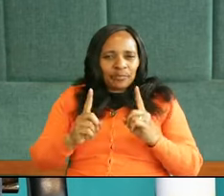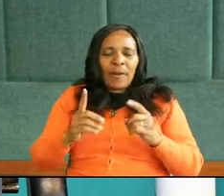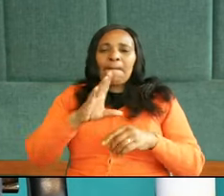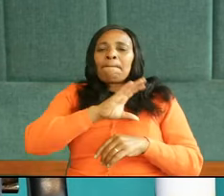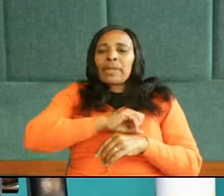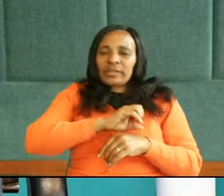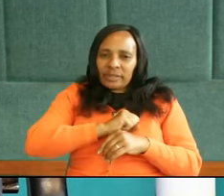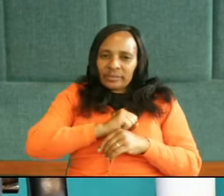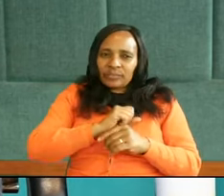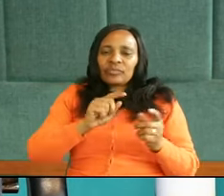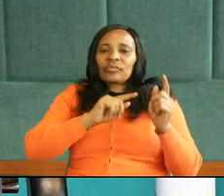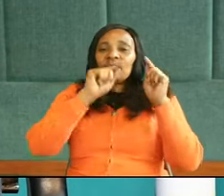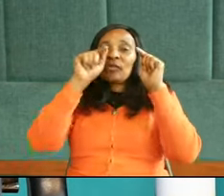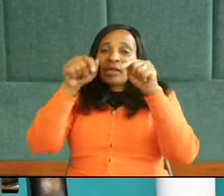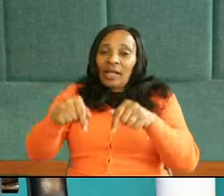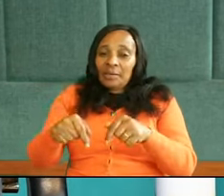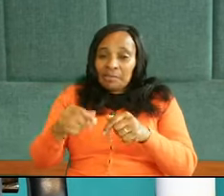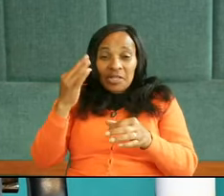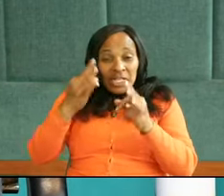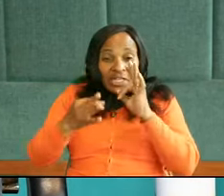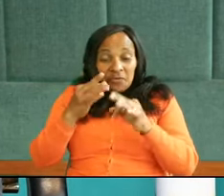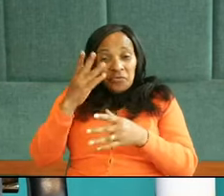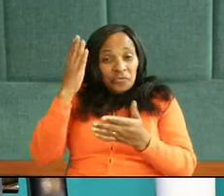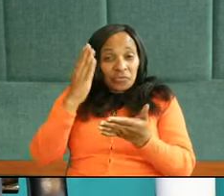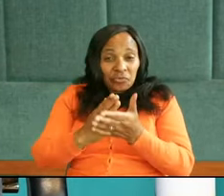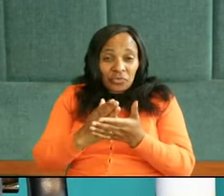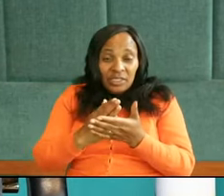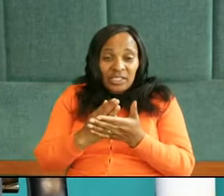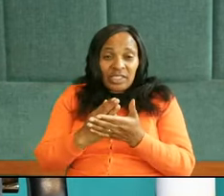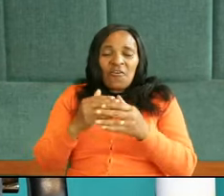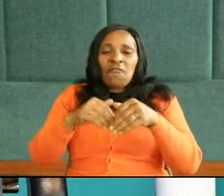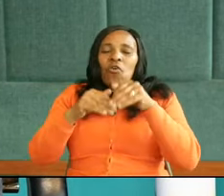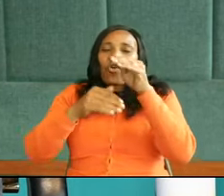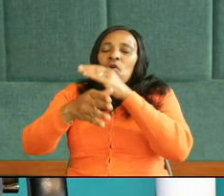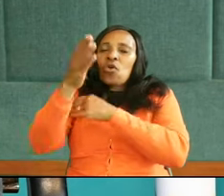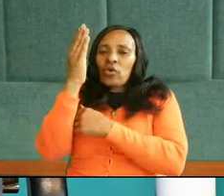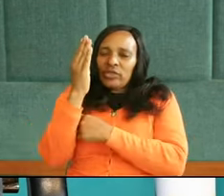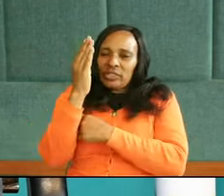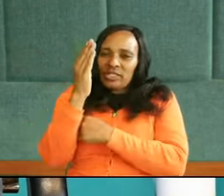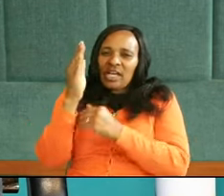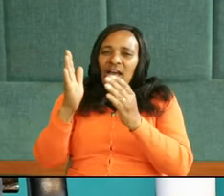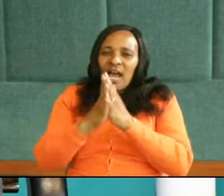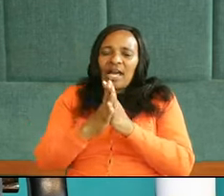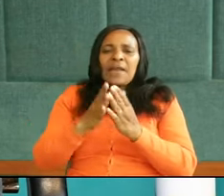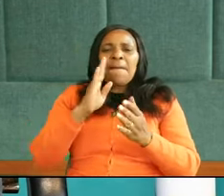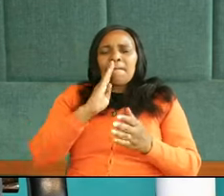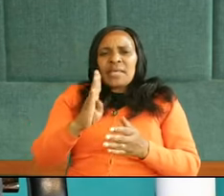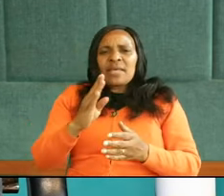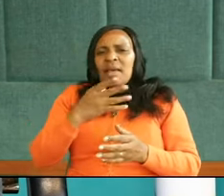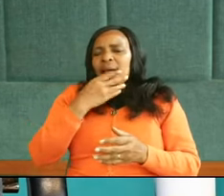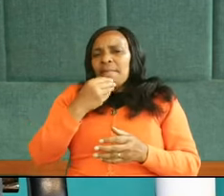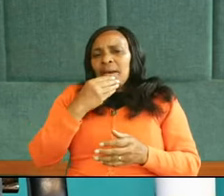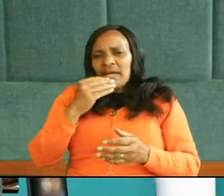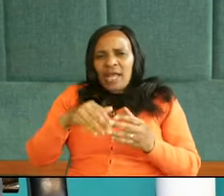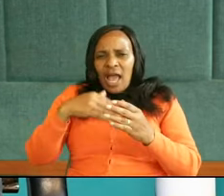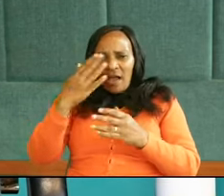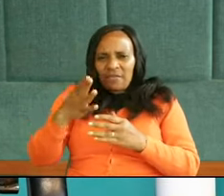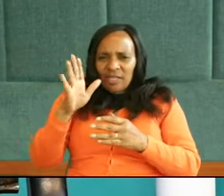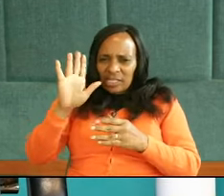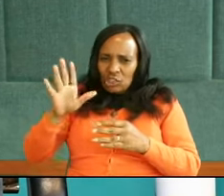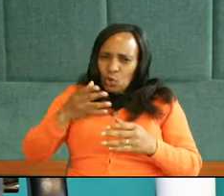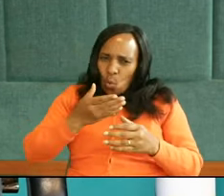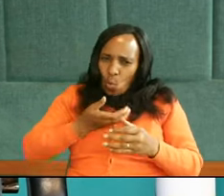patient, and it will come if you rightly follow God mm-hmm. and be a man after his own